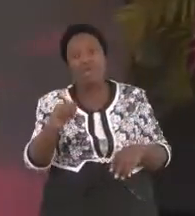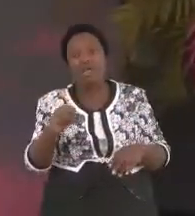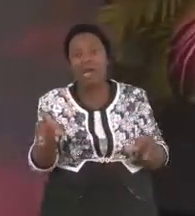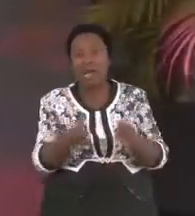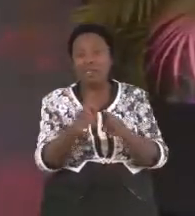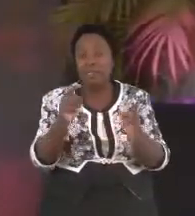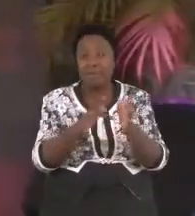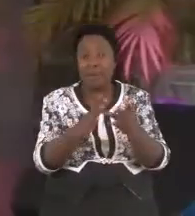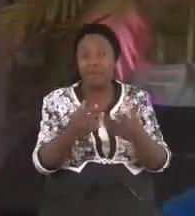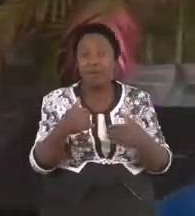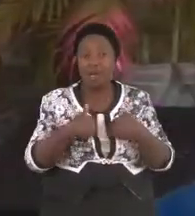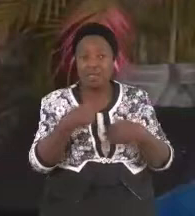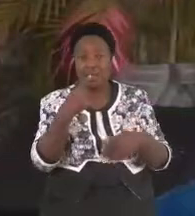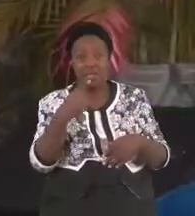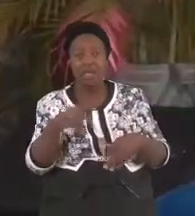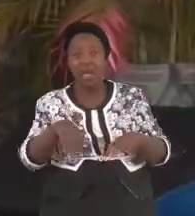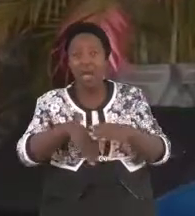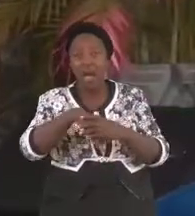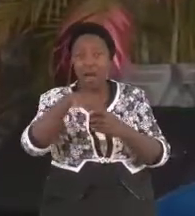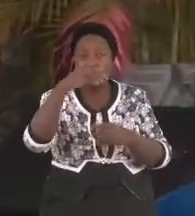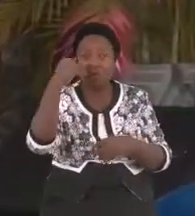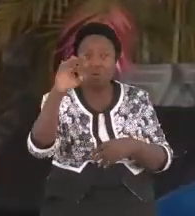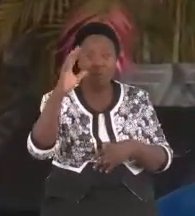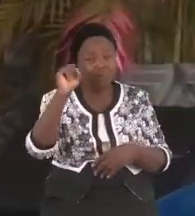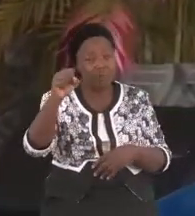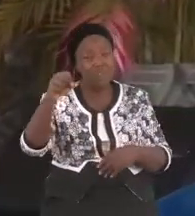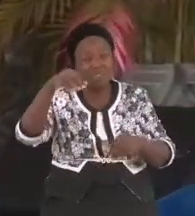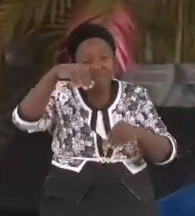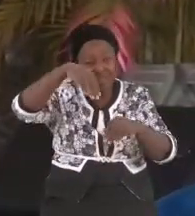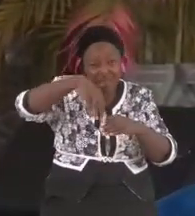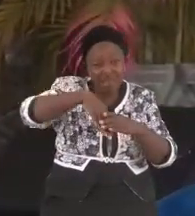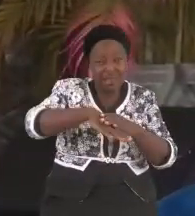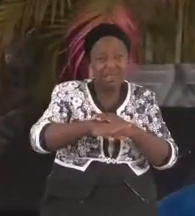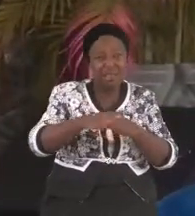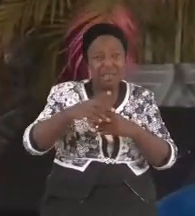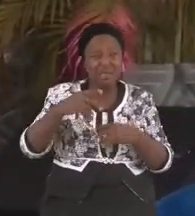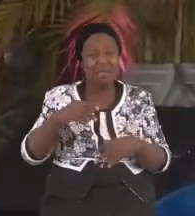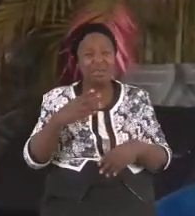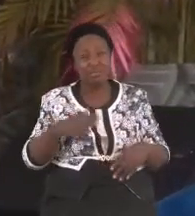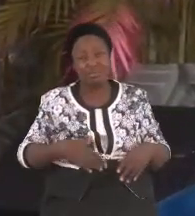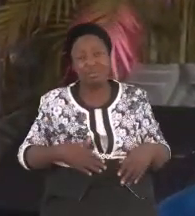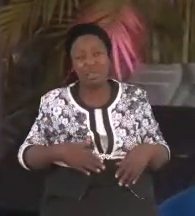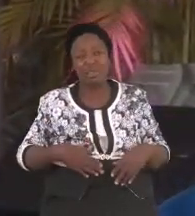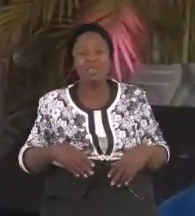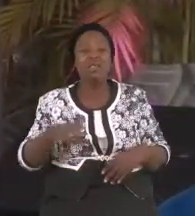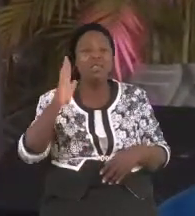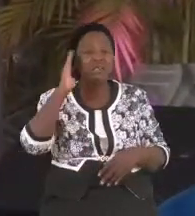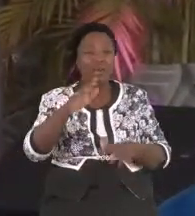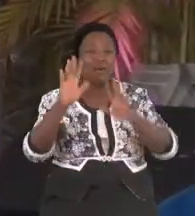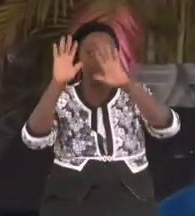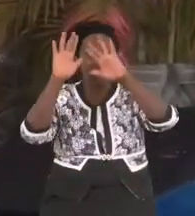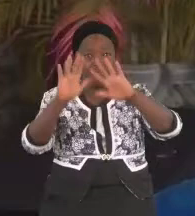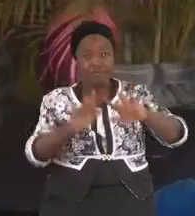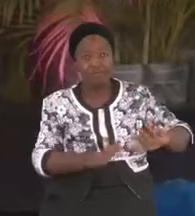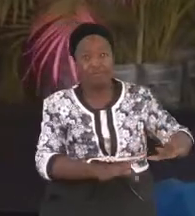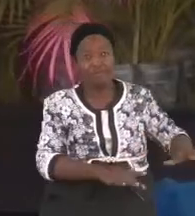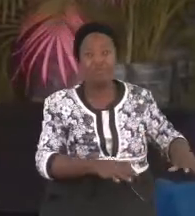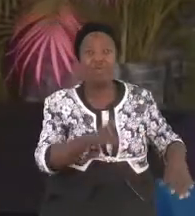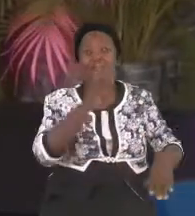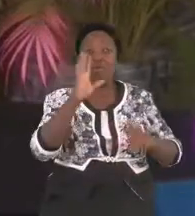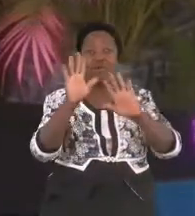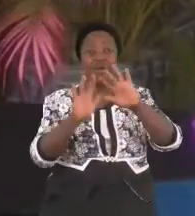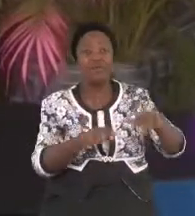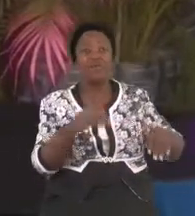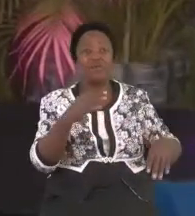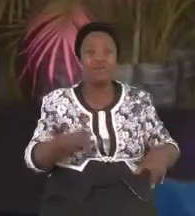said, out of his innermost being, out of his belly, shall flow rivers of living water. Then